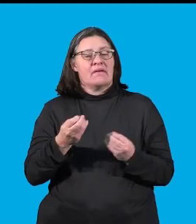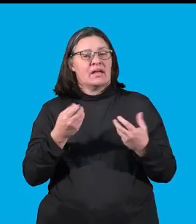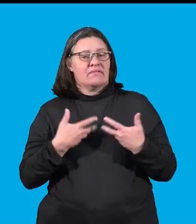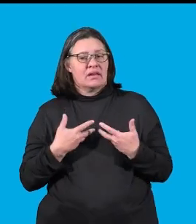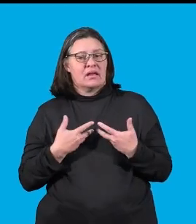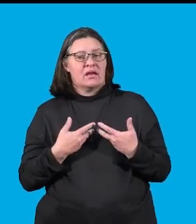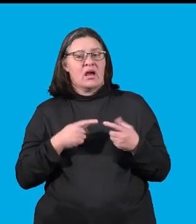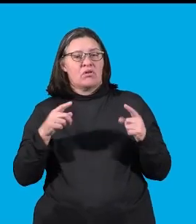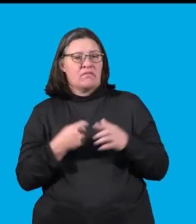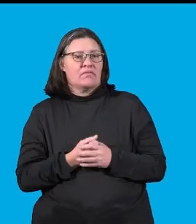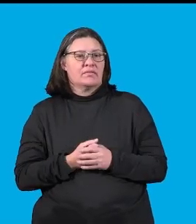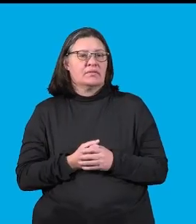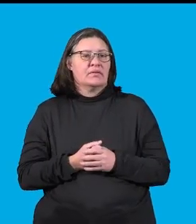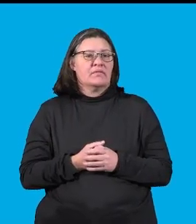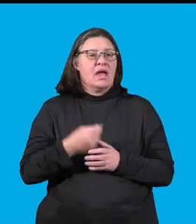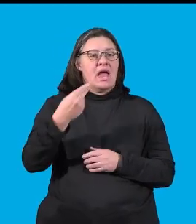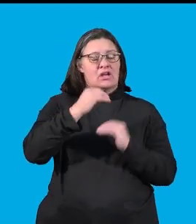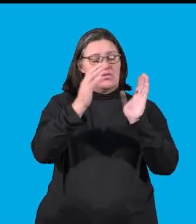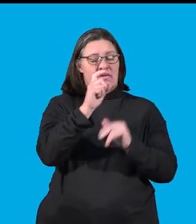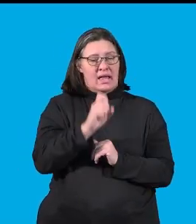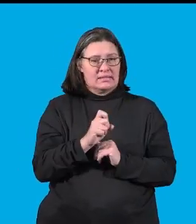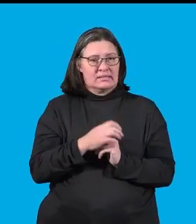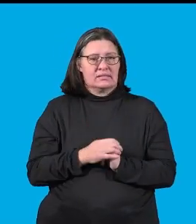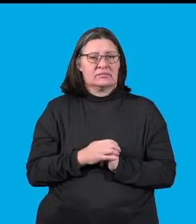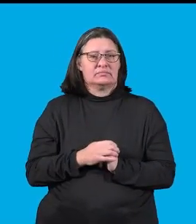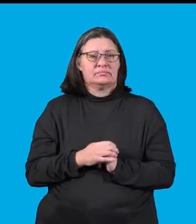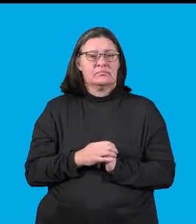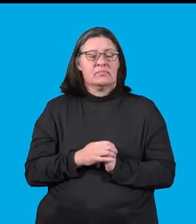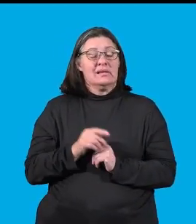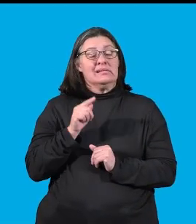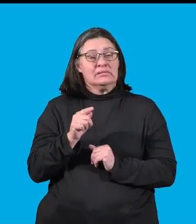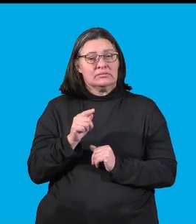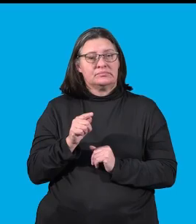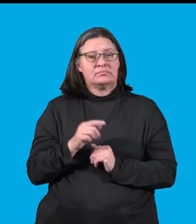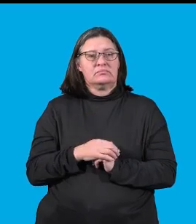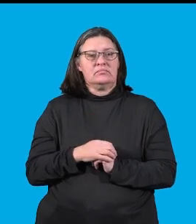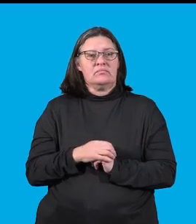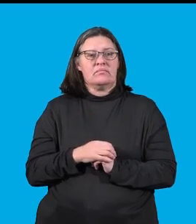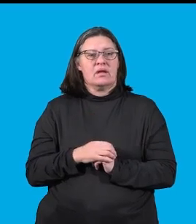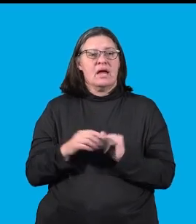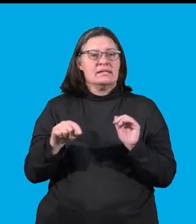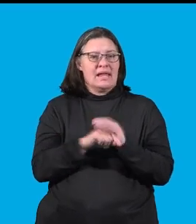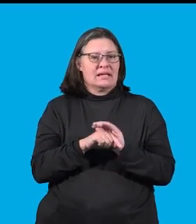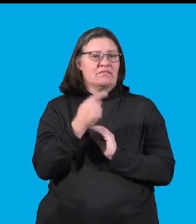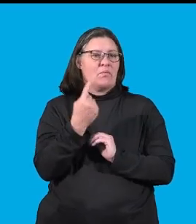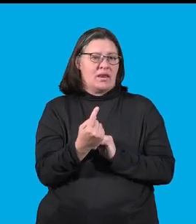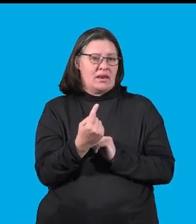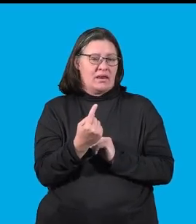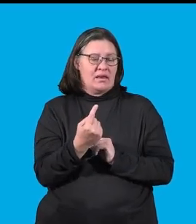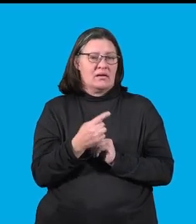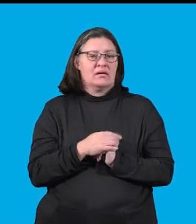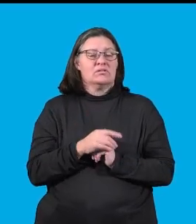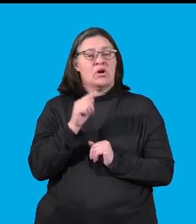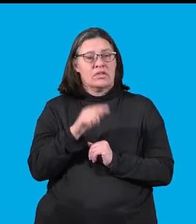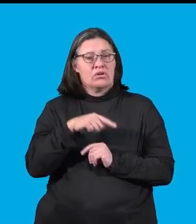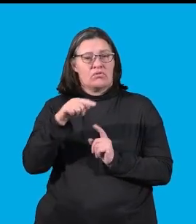here we've been given the graph of h of x. We can see that the coefficient of this graph of a is negative 1. So